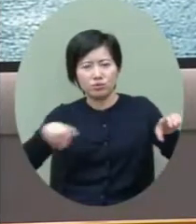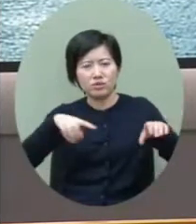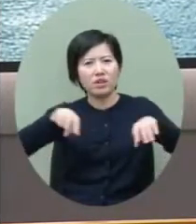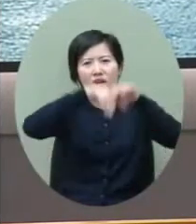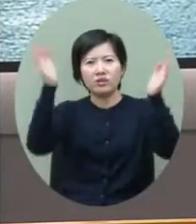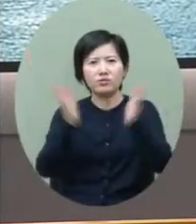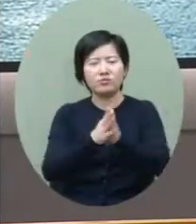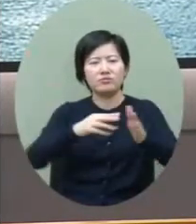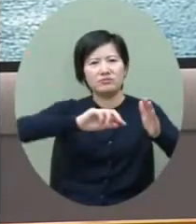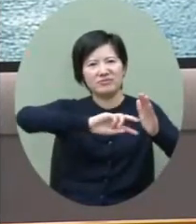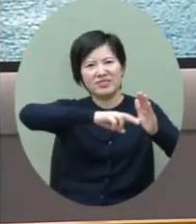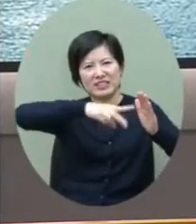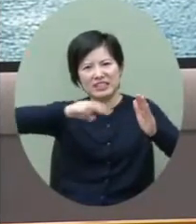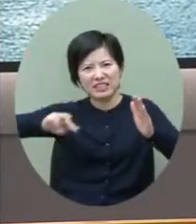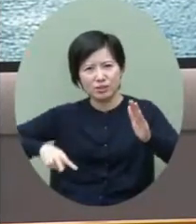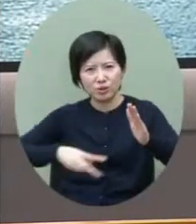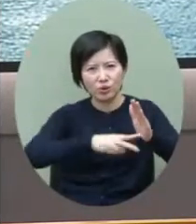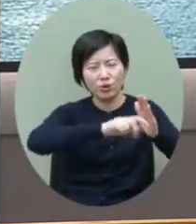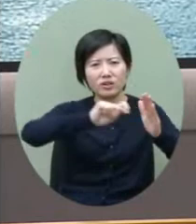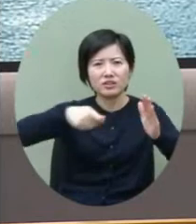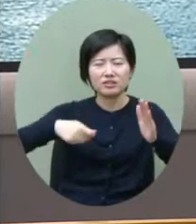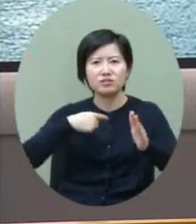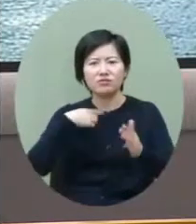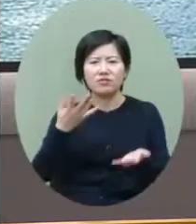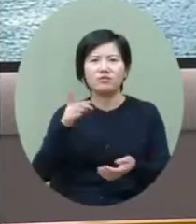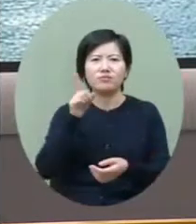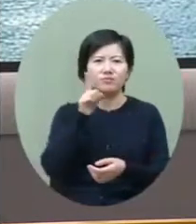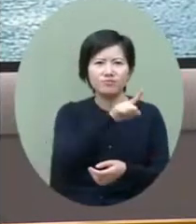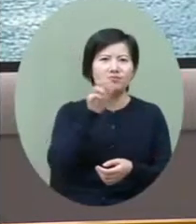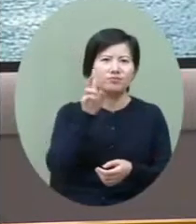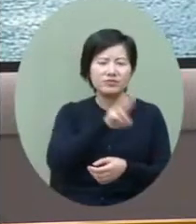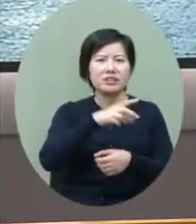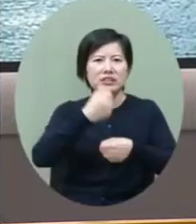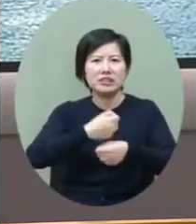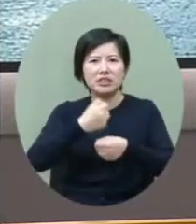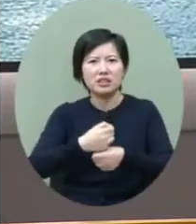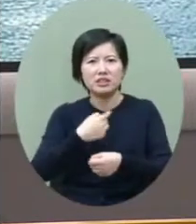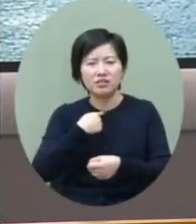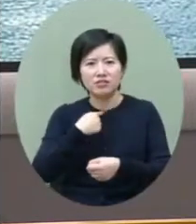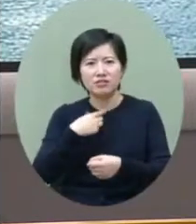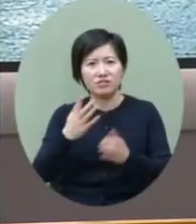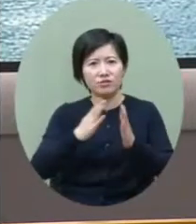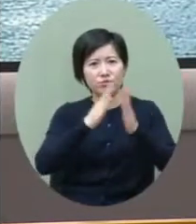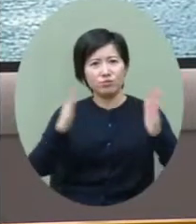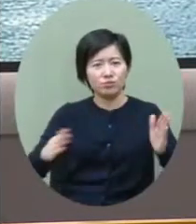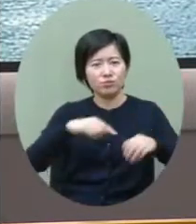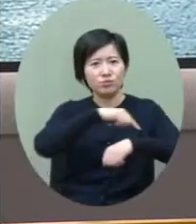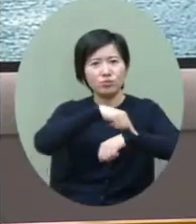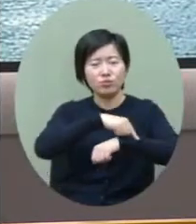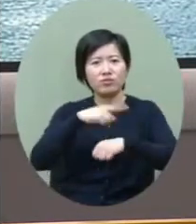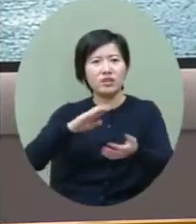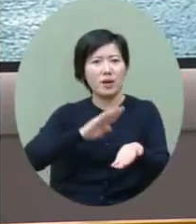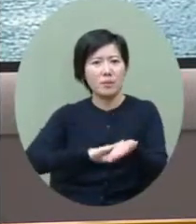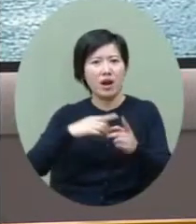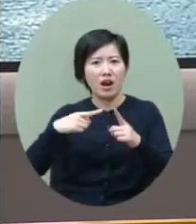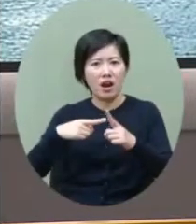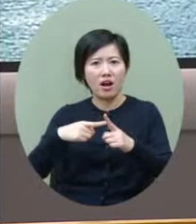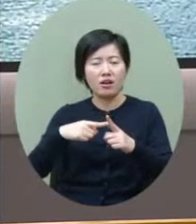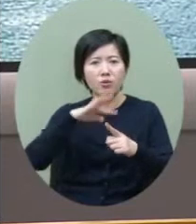there would be a comprehensive repair on all the pipes, and it would take around 1 to 2 weeks.